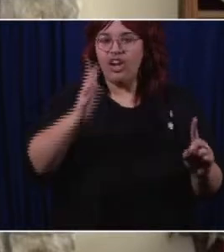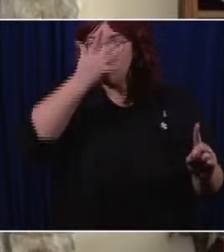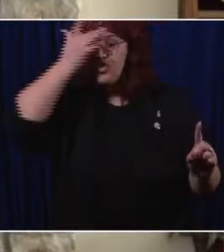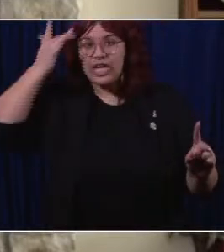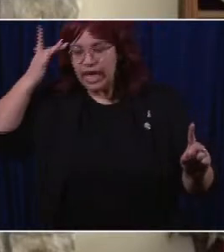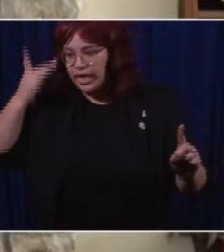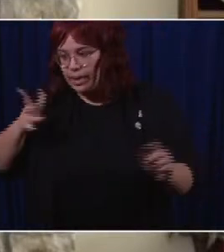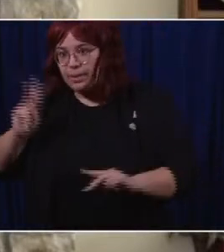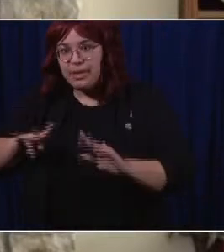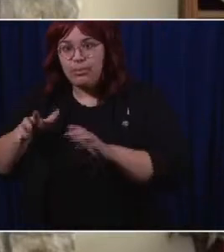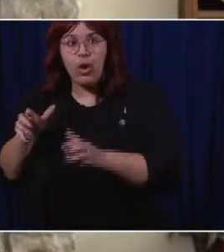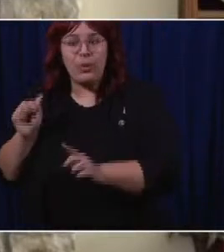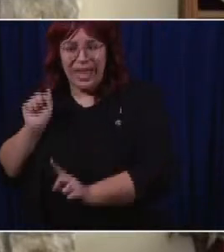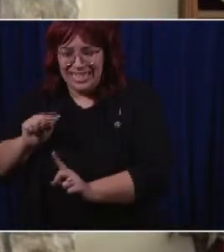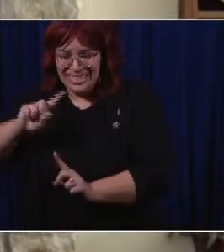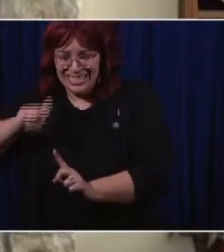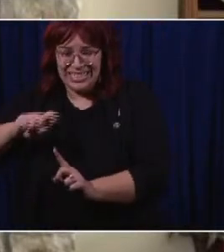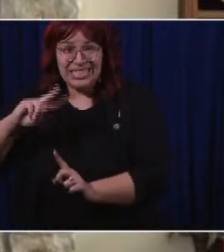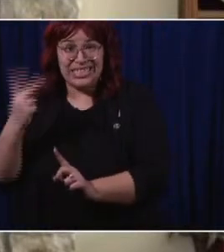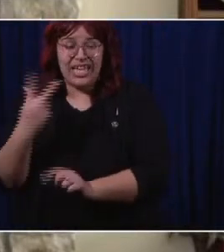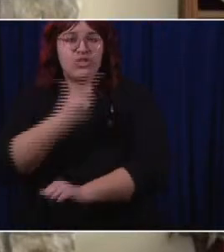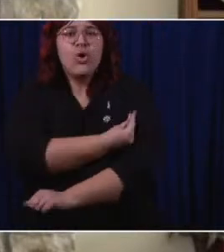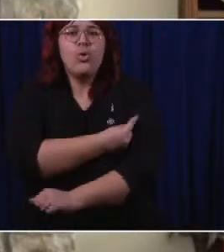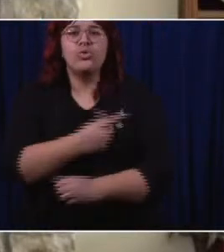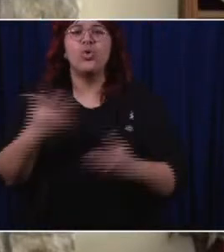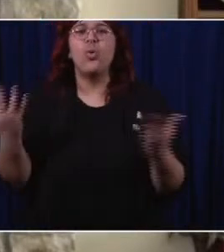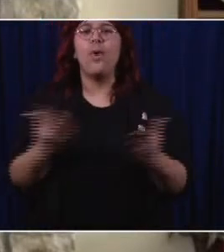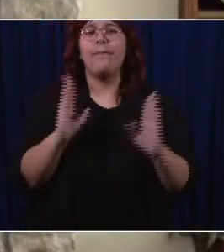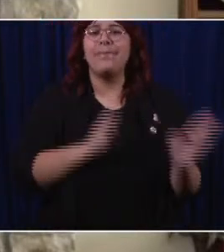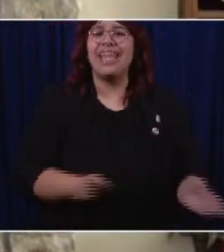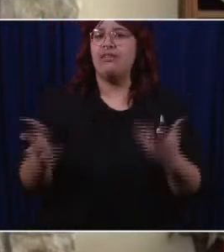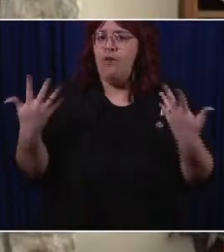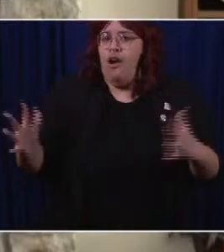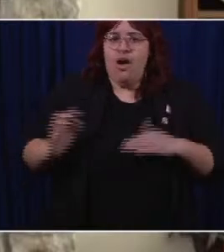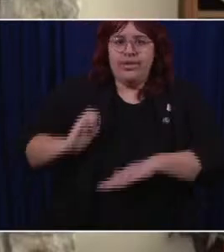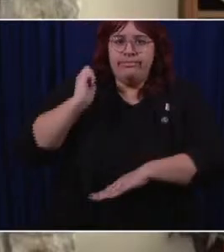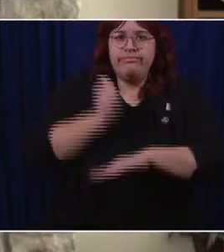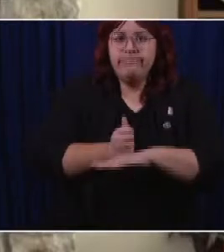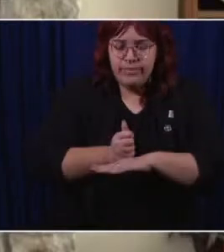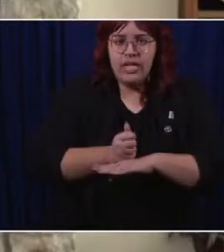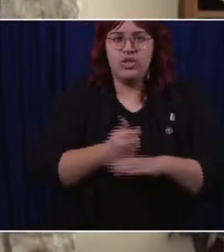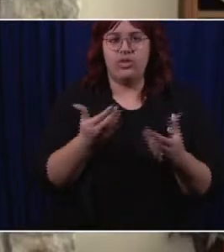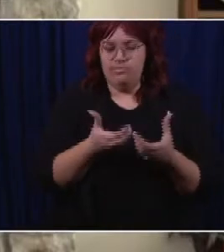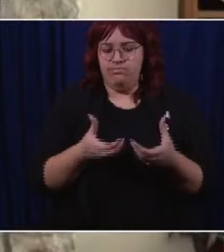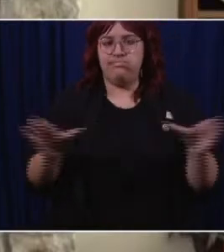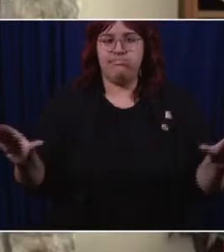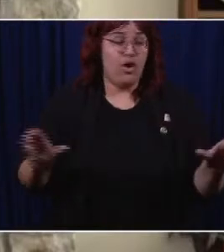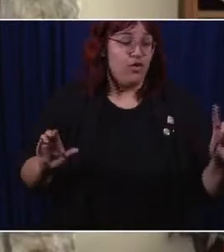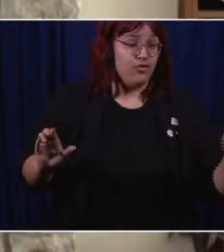up that those were supposed to be second doses? What specifically is going to keep that from happening?